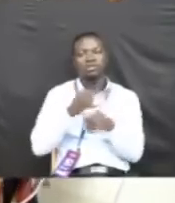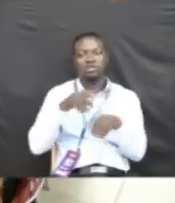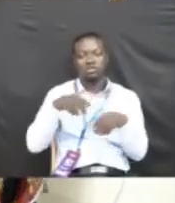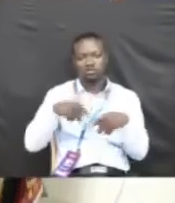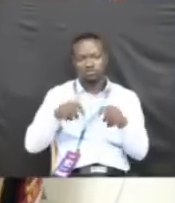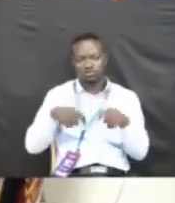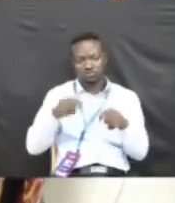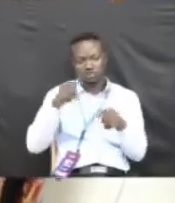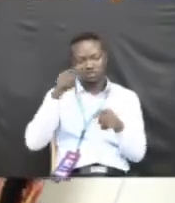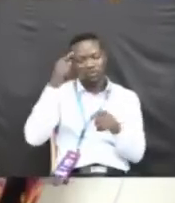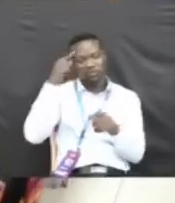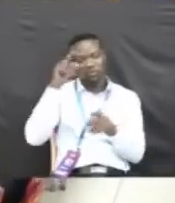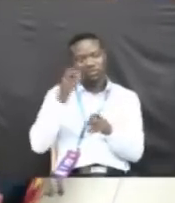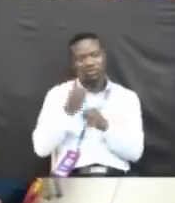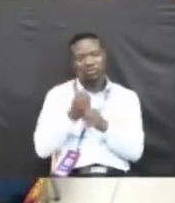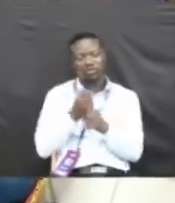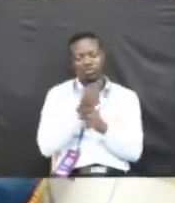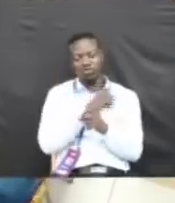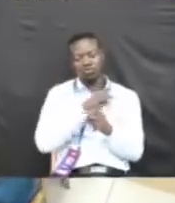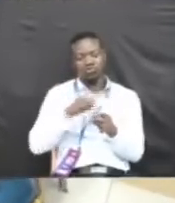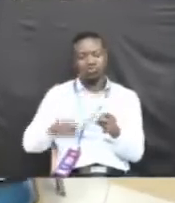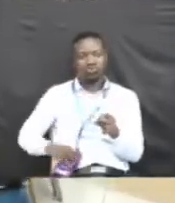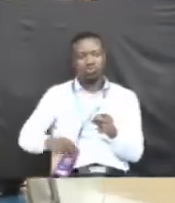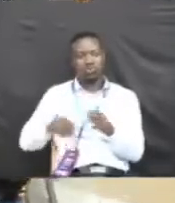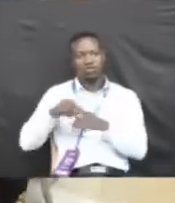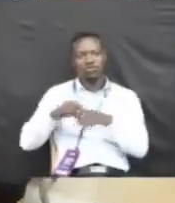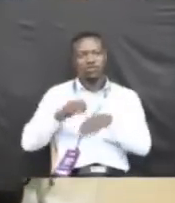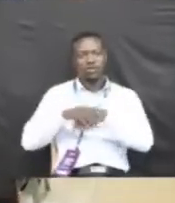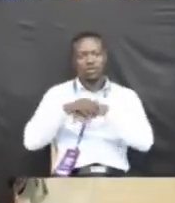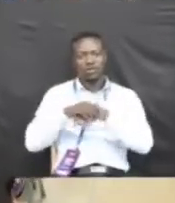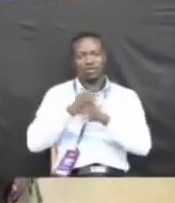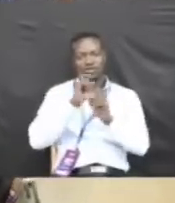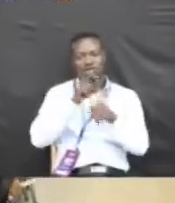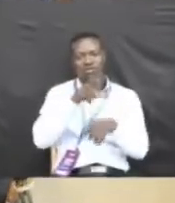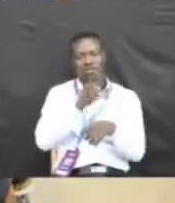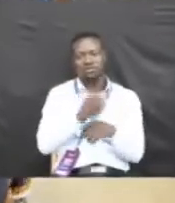by then her majesty the queen of England